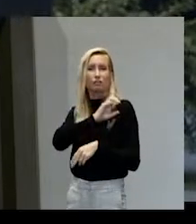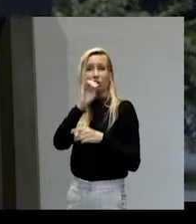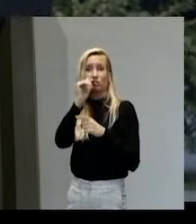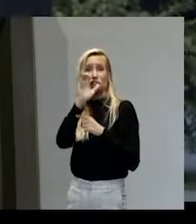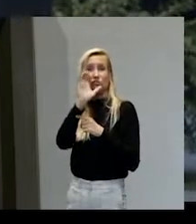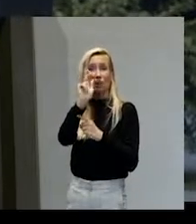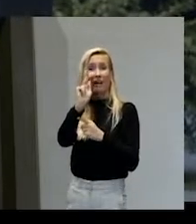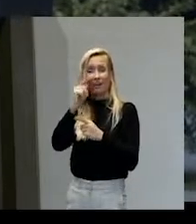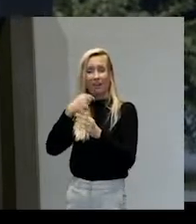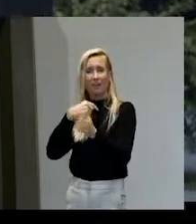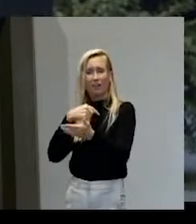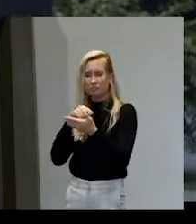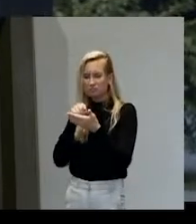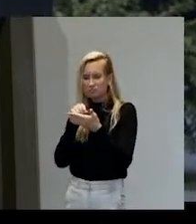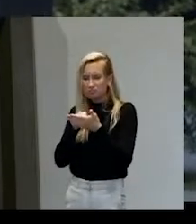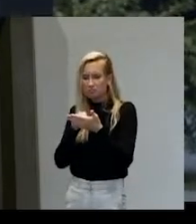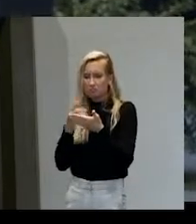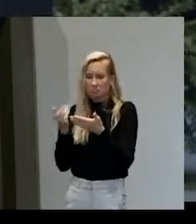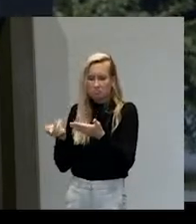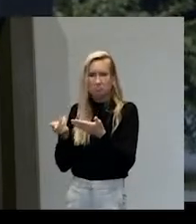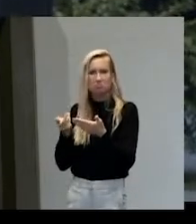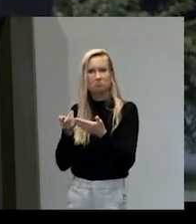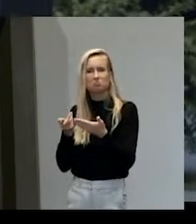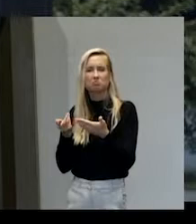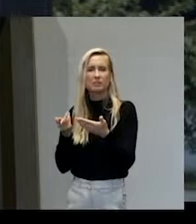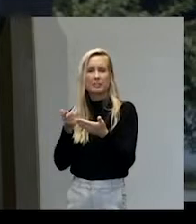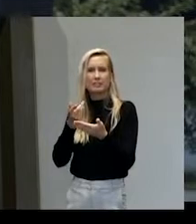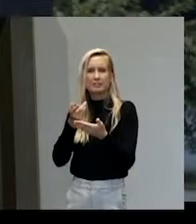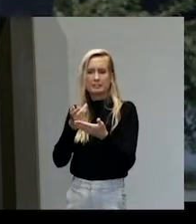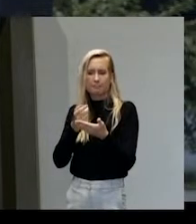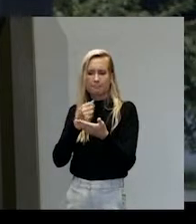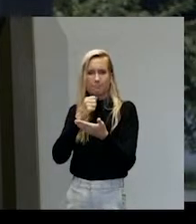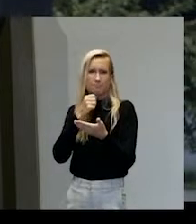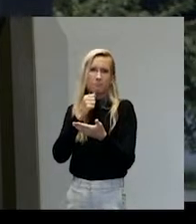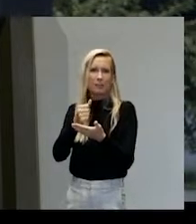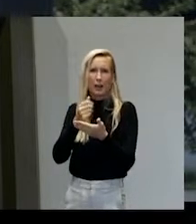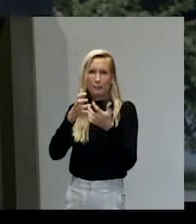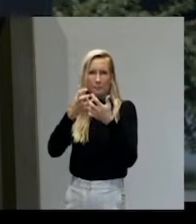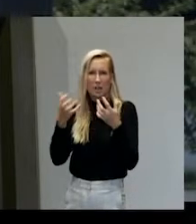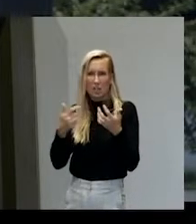conscious of, unless I had learned otherwise. But the idea of just saying what you want